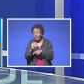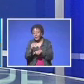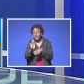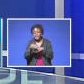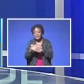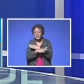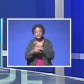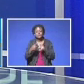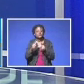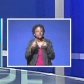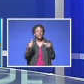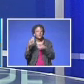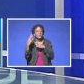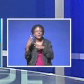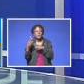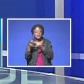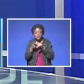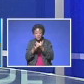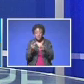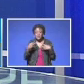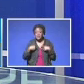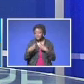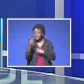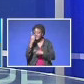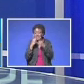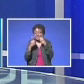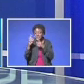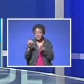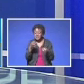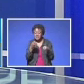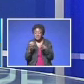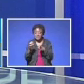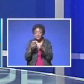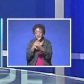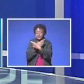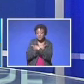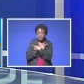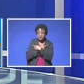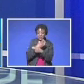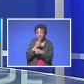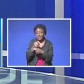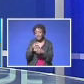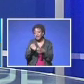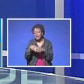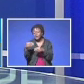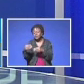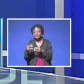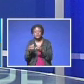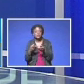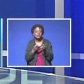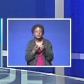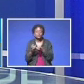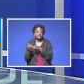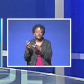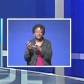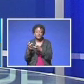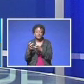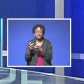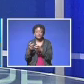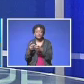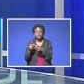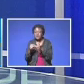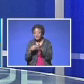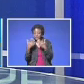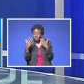dining, entertainment, leisure activities, and shore excursions. Once that's done, Bahamas Paradise Cruise Line anticipates earning